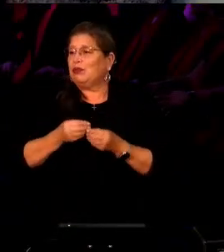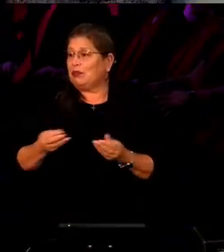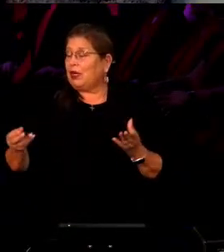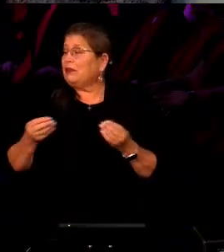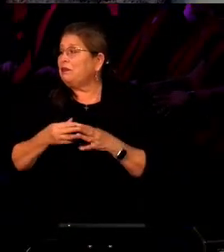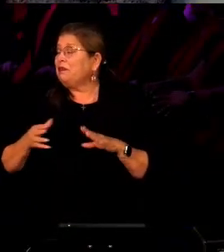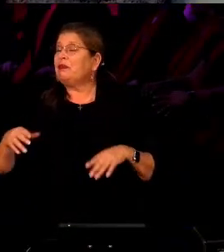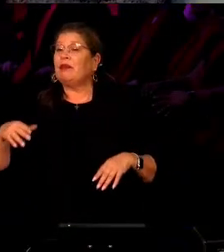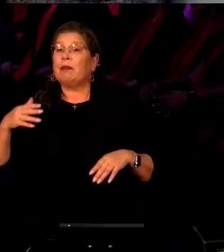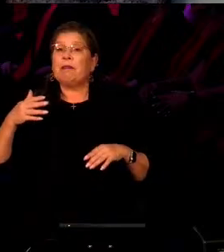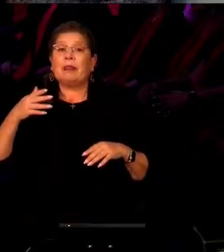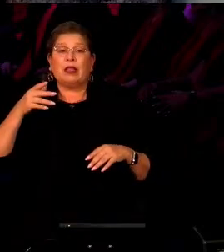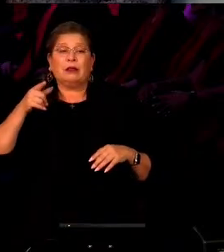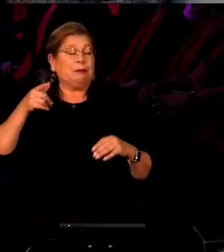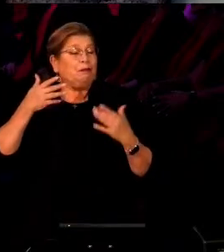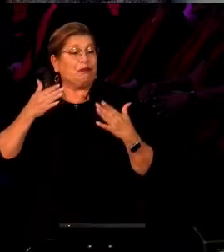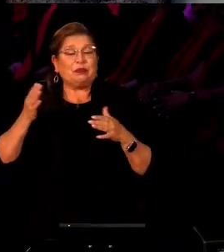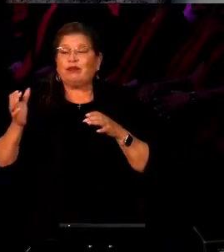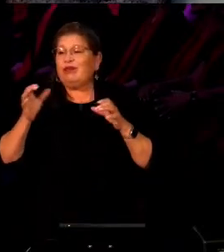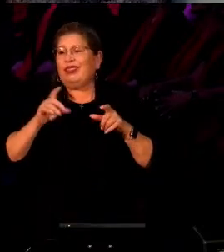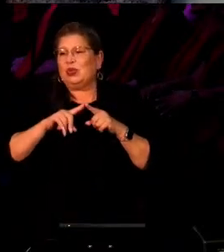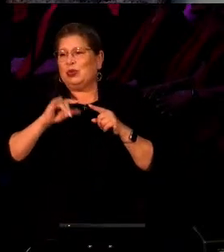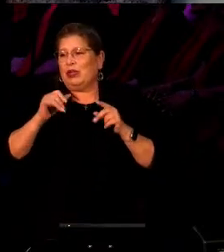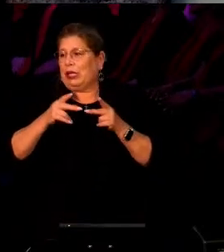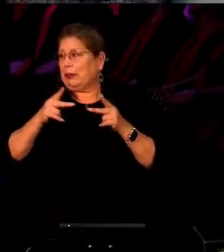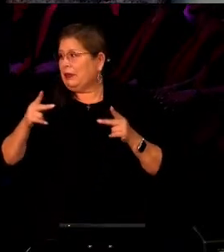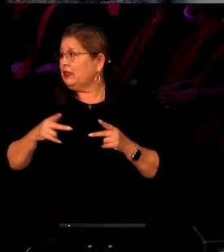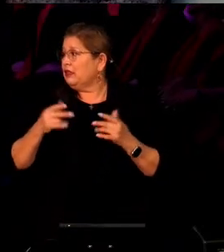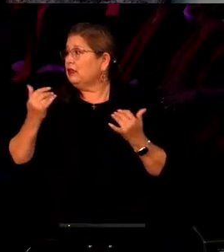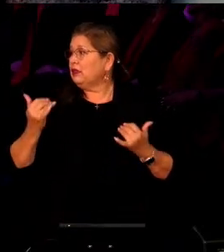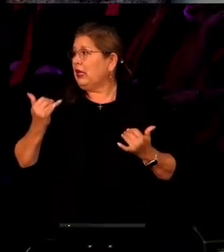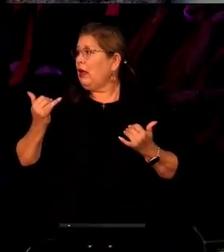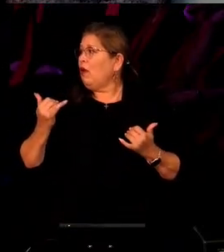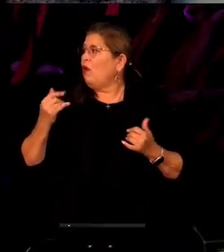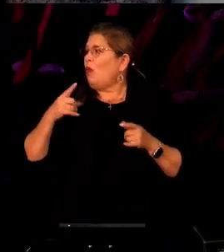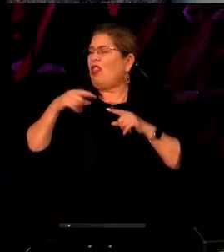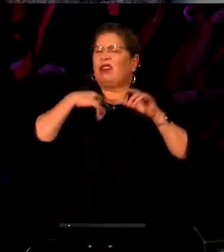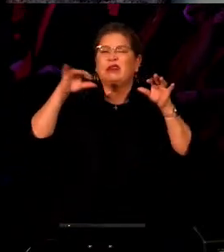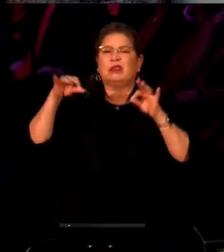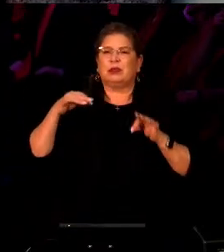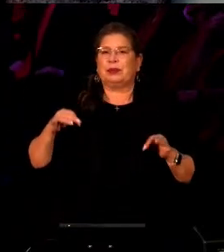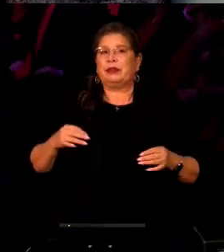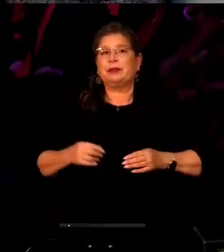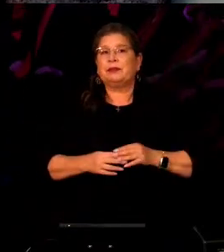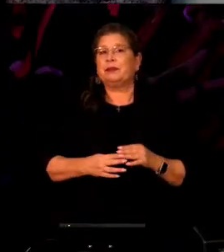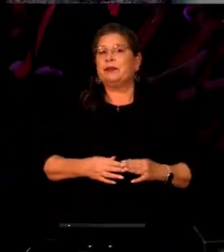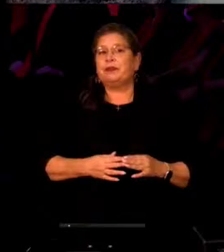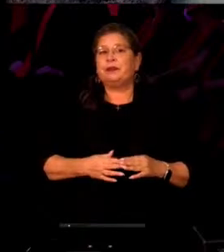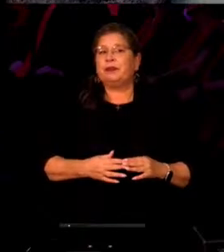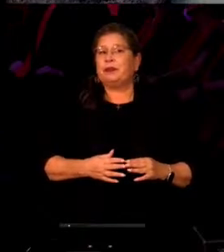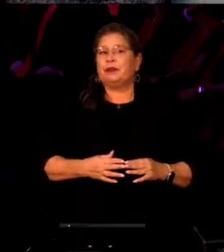that's you, I'm going to ask you to move to your station right now as I introduce this.